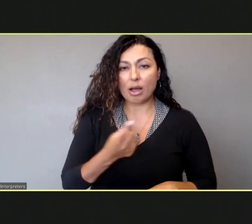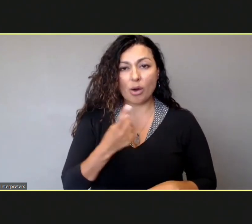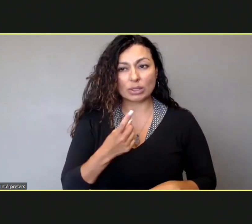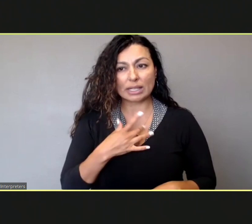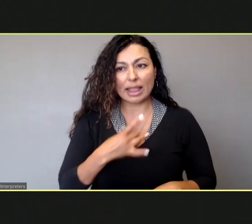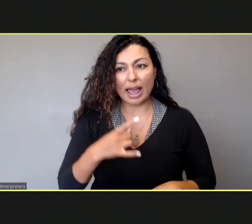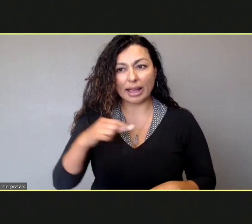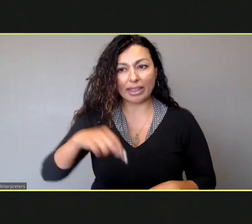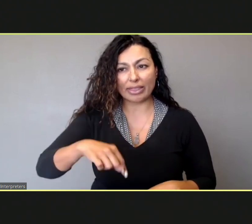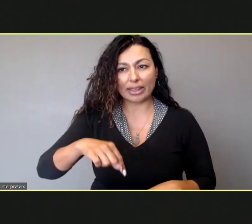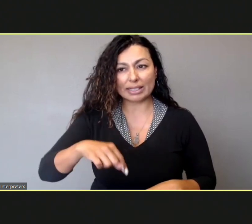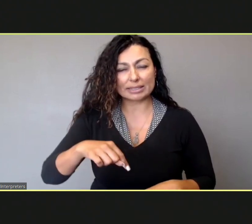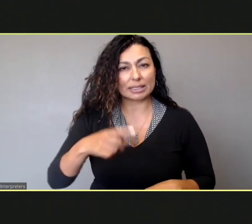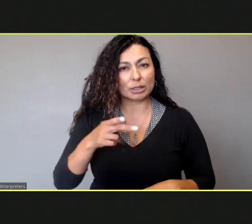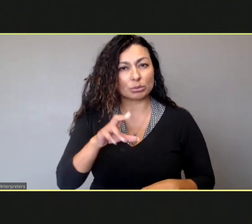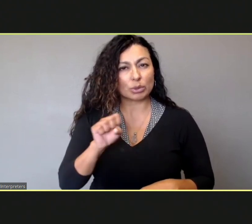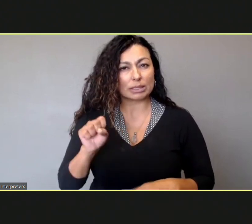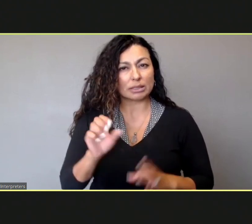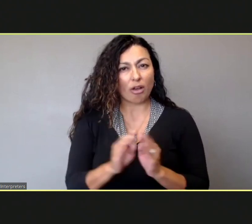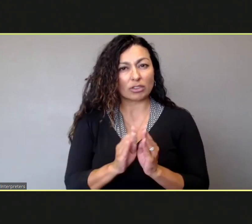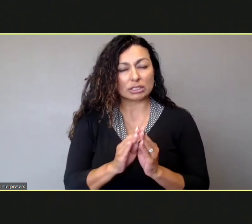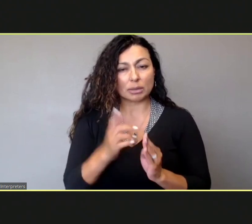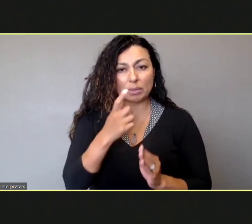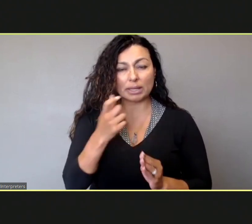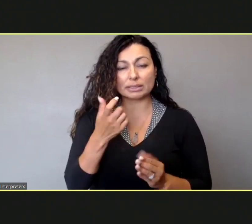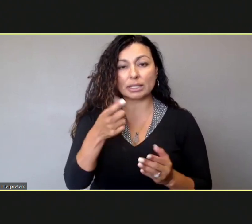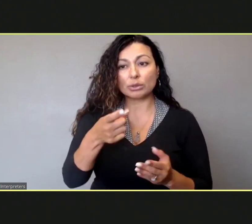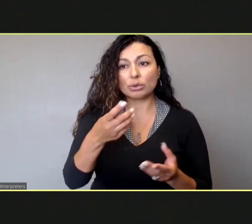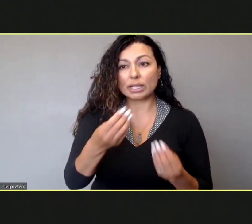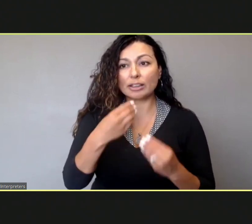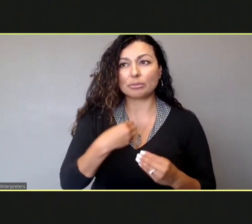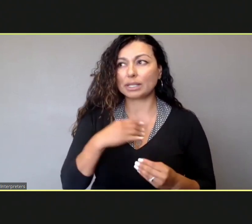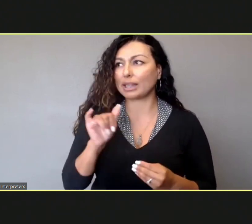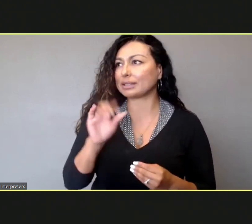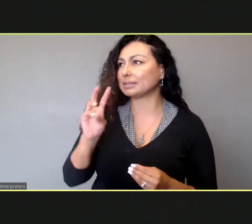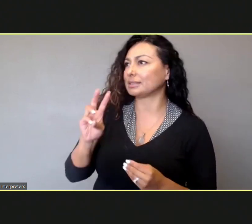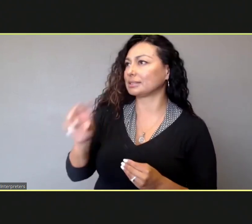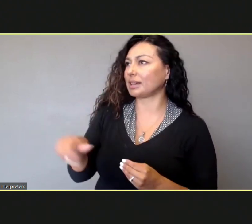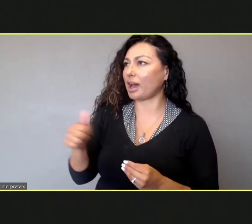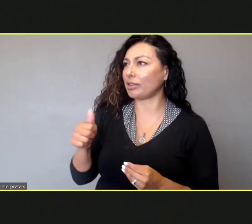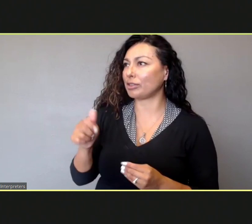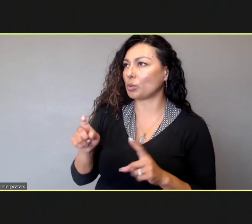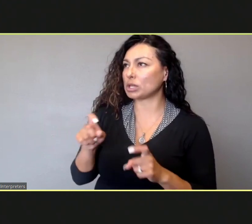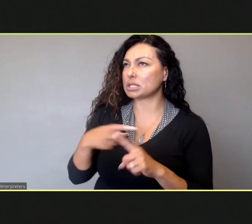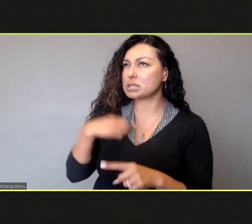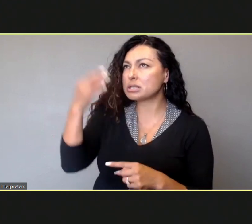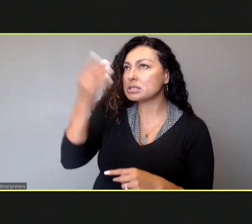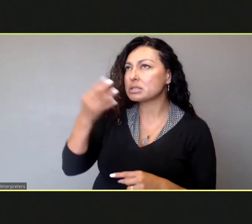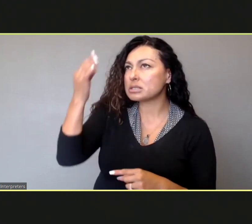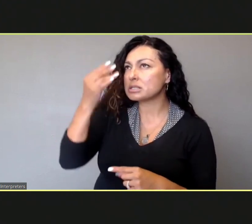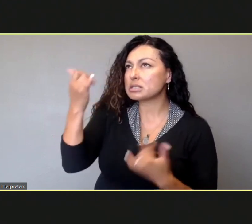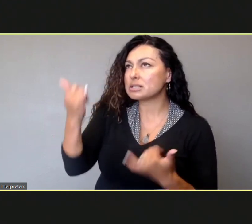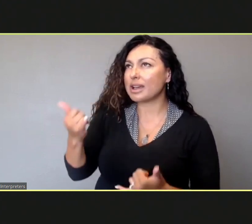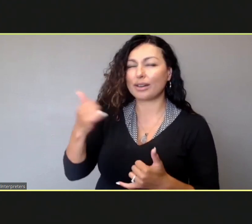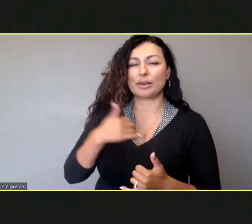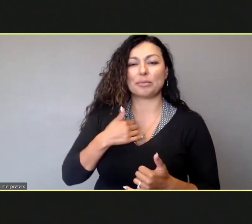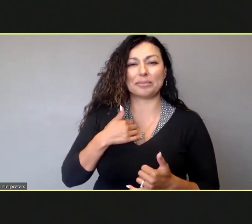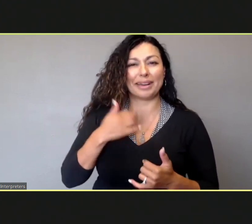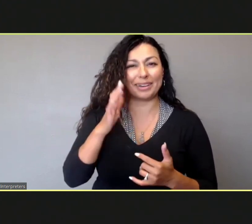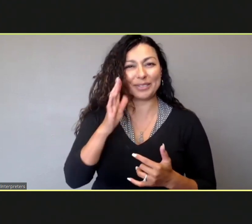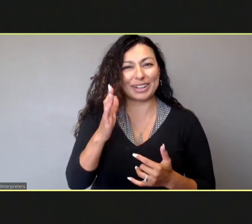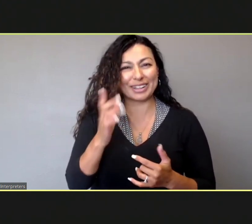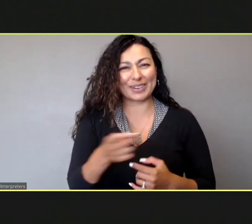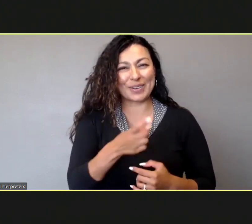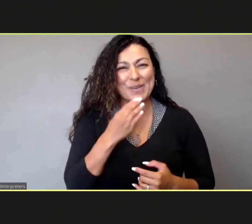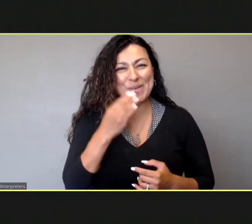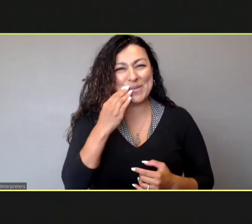these press conferences, because now you gave me like 6 other questions to keep me awake at night, and I'll go home and our team will wrestle with them to